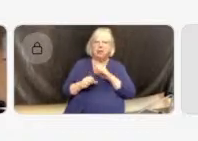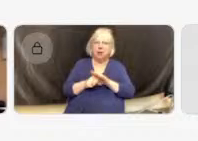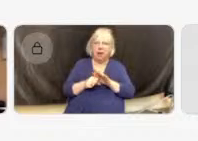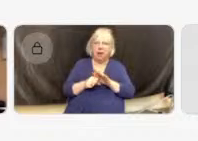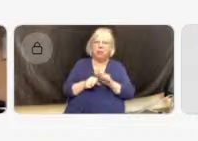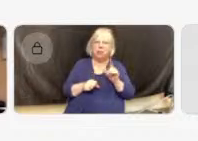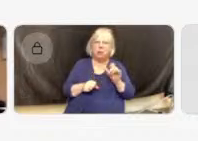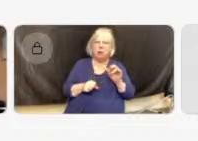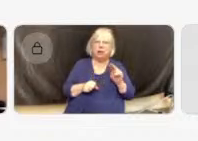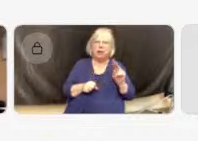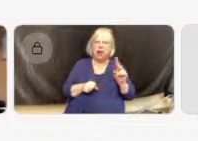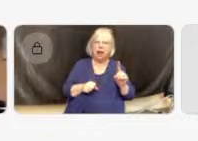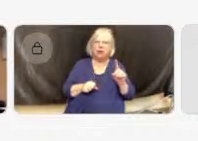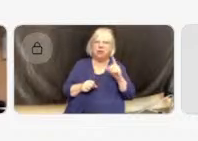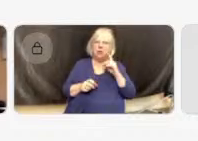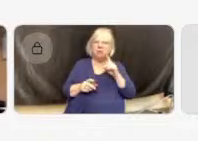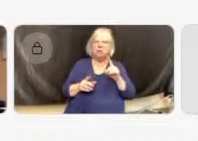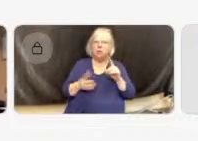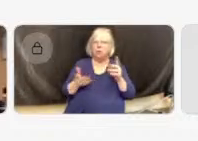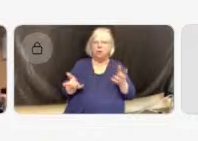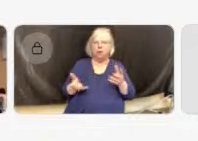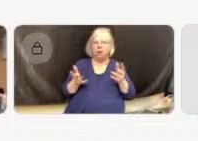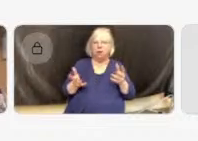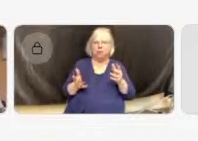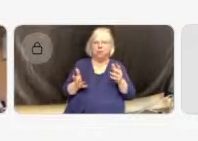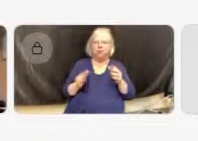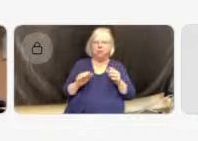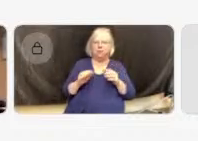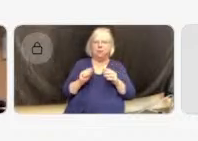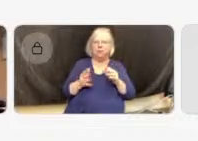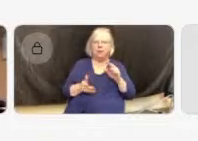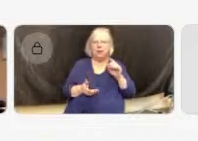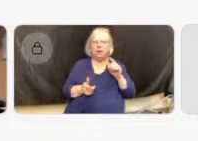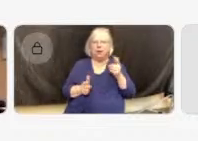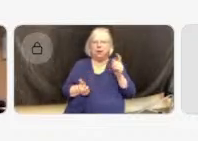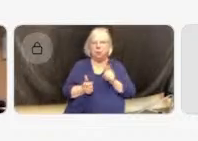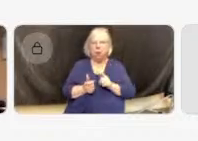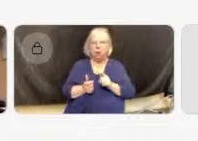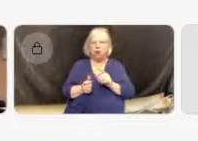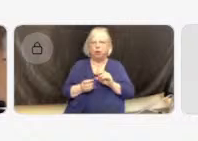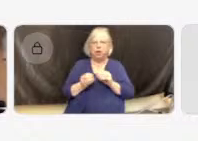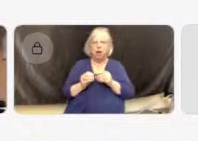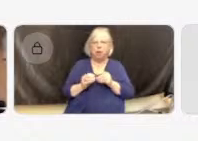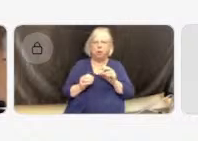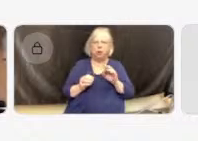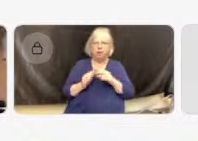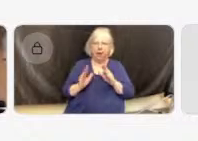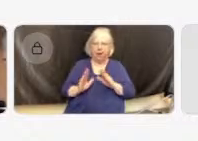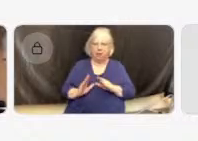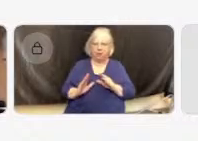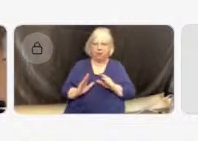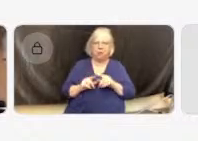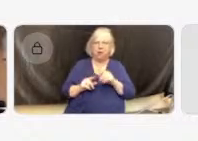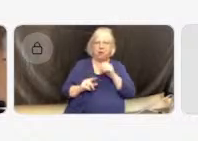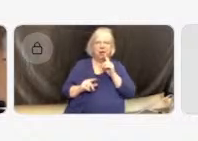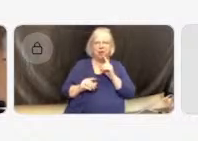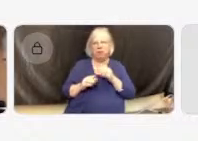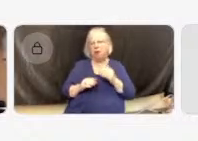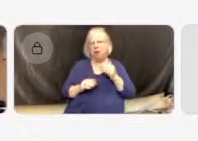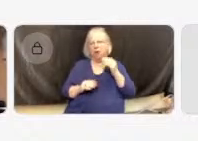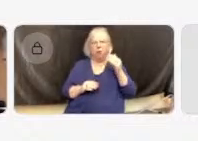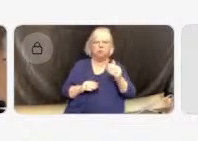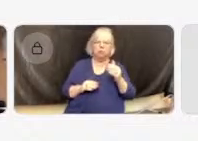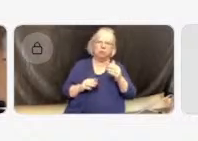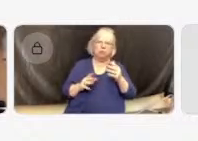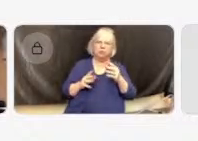land for a lesser number of units to have been built, but not this sort of overreaching that's